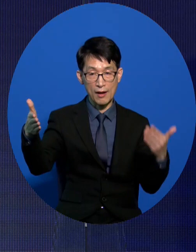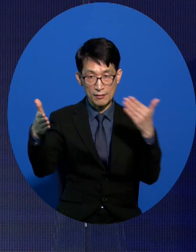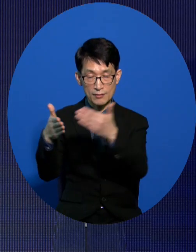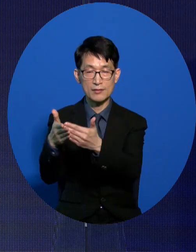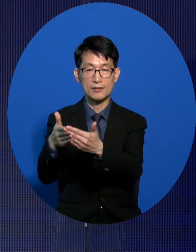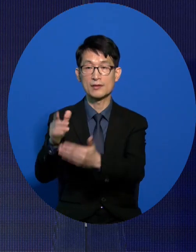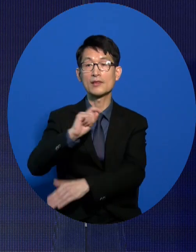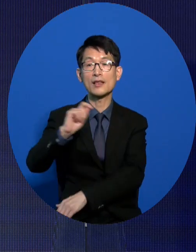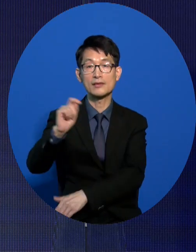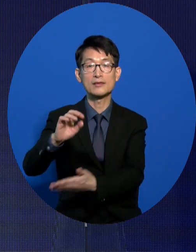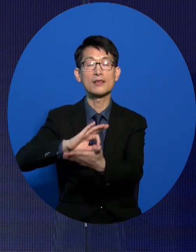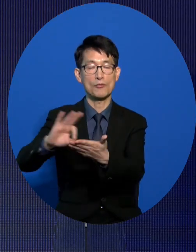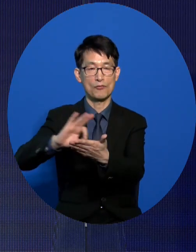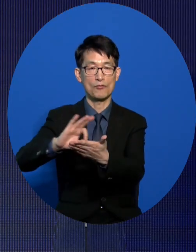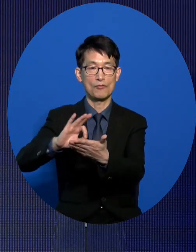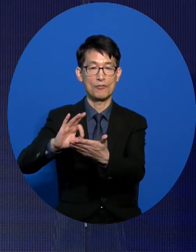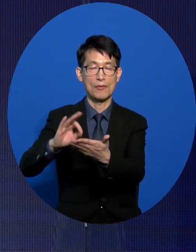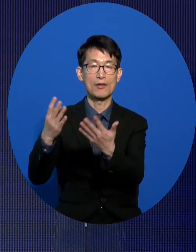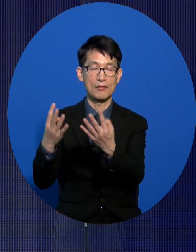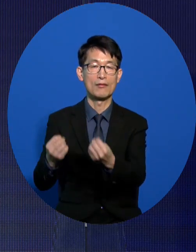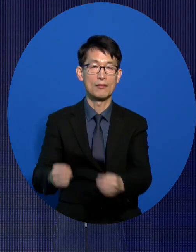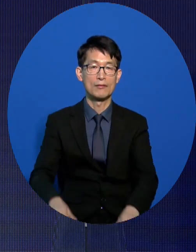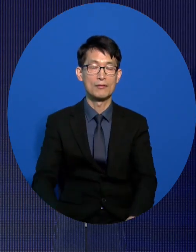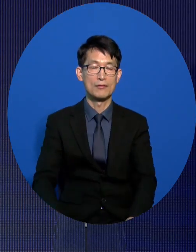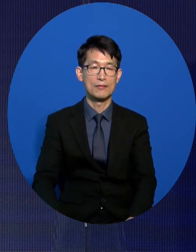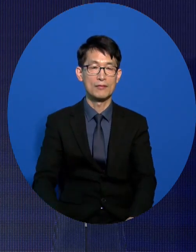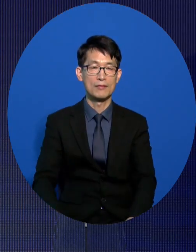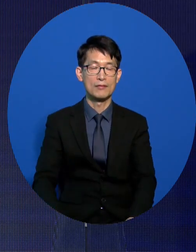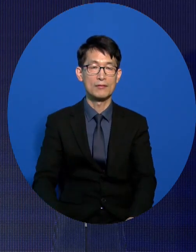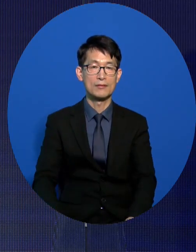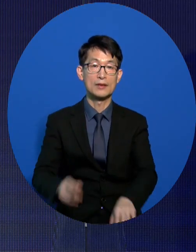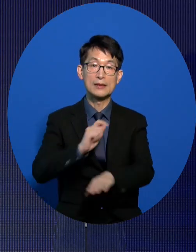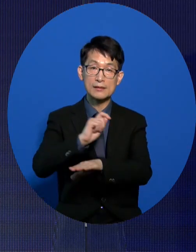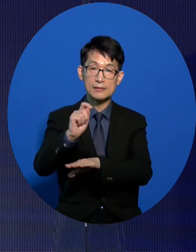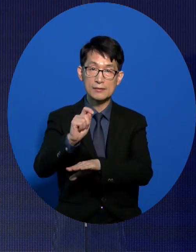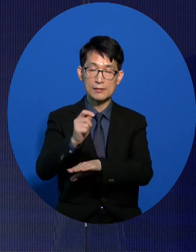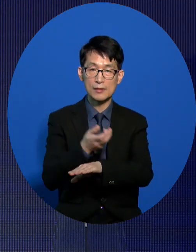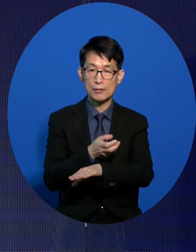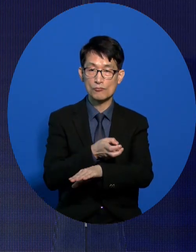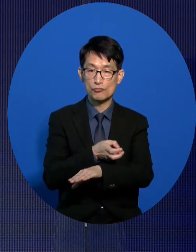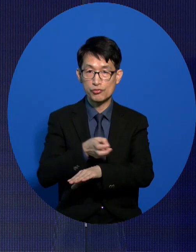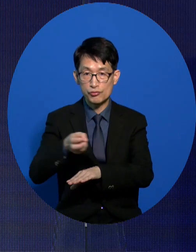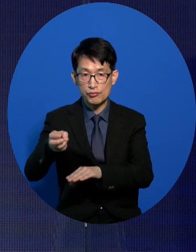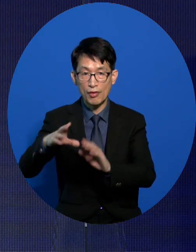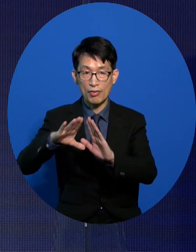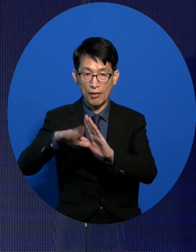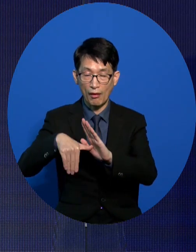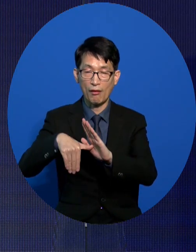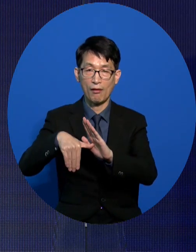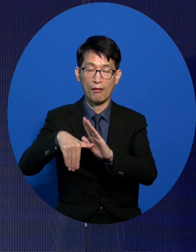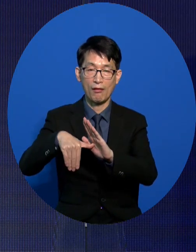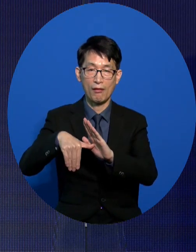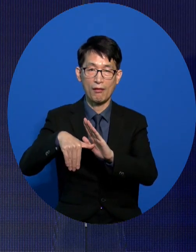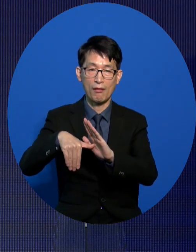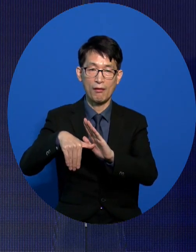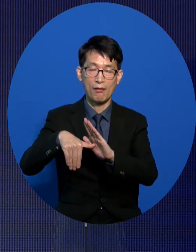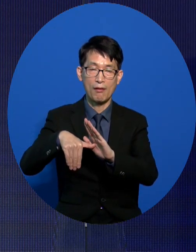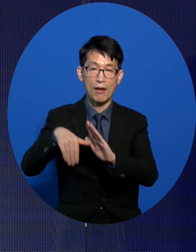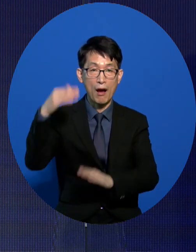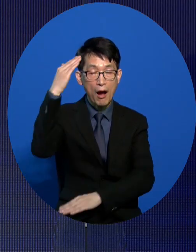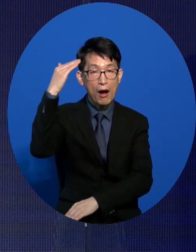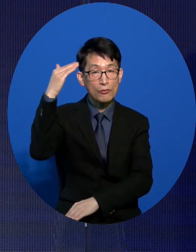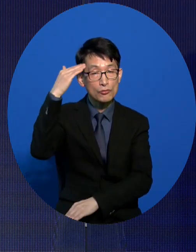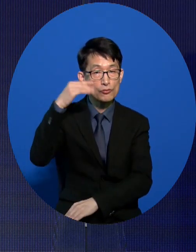to enable the use of taxis for door-to-door transportation. And when you're using taxis, in the case